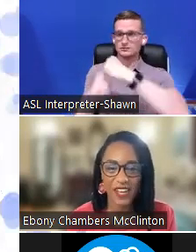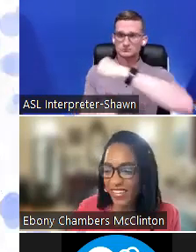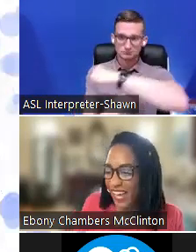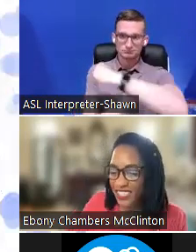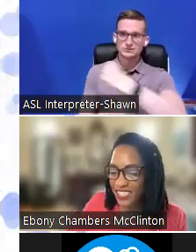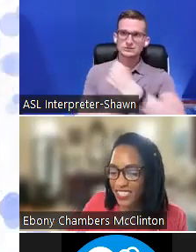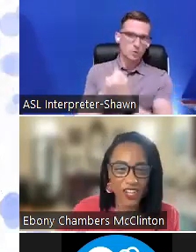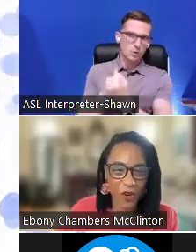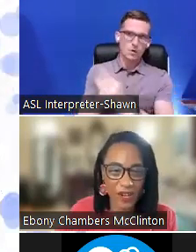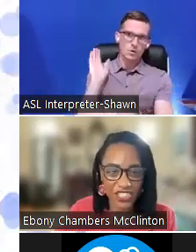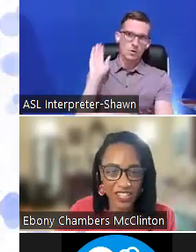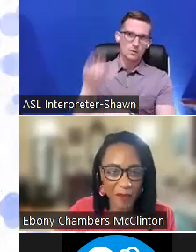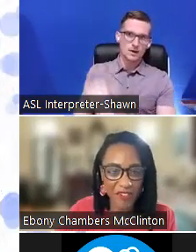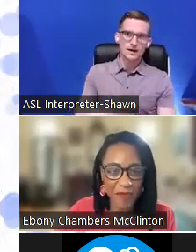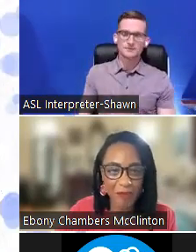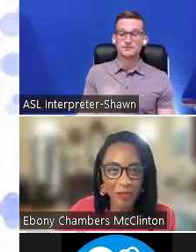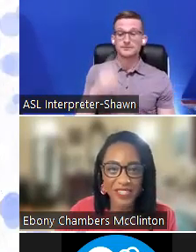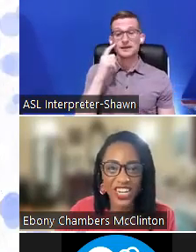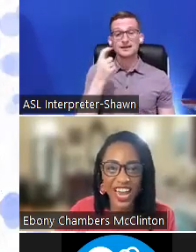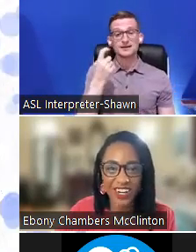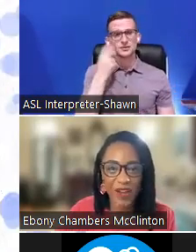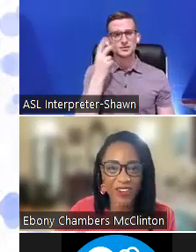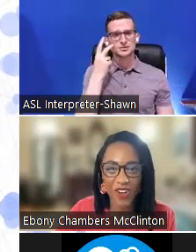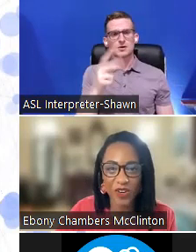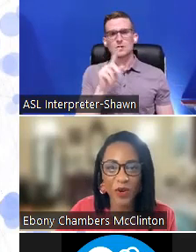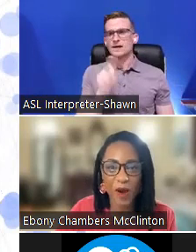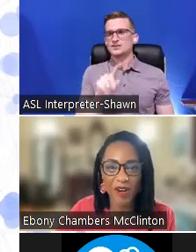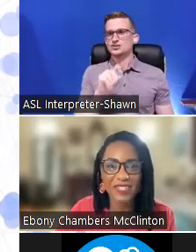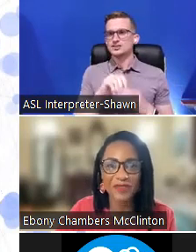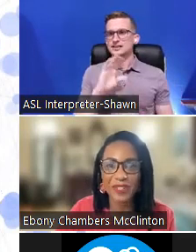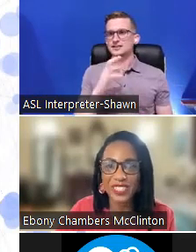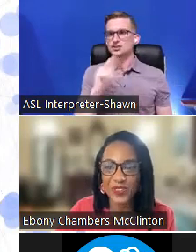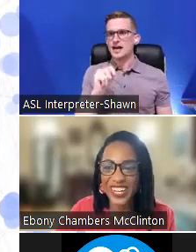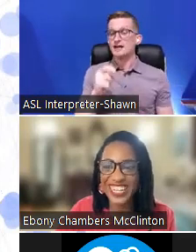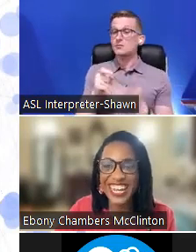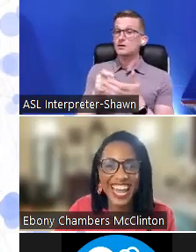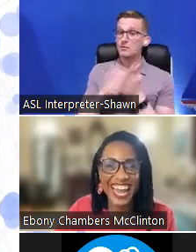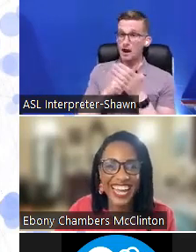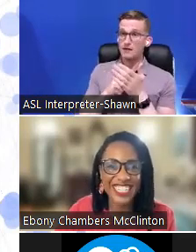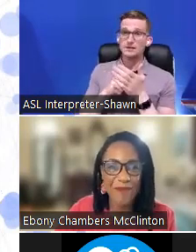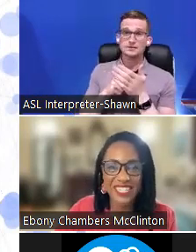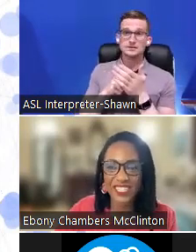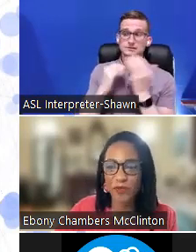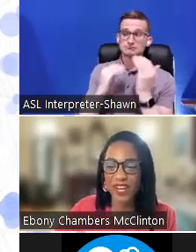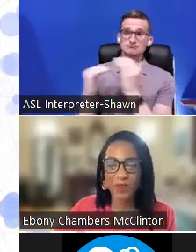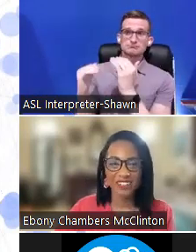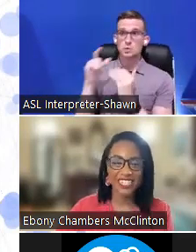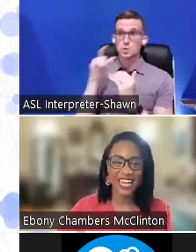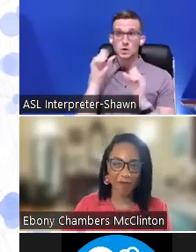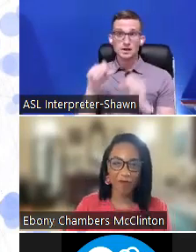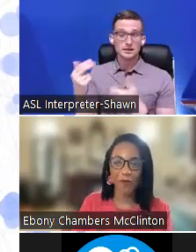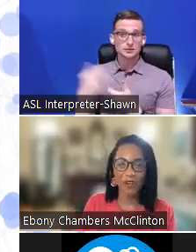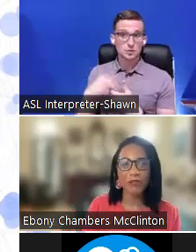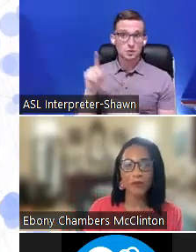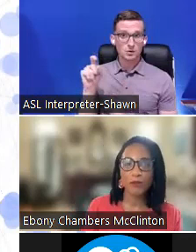So I think I just saw a question that might have popped up in the chat around, are there requirements of who can join? And right on